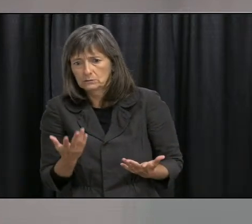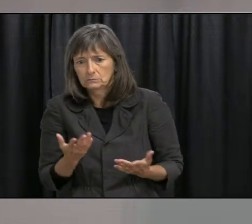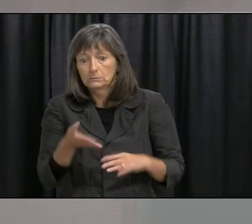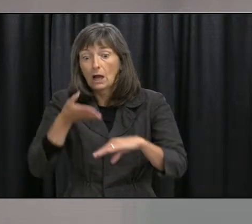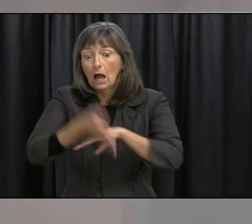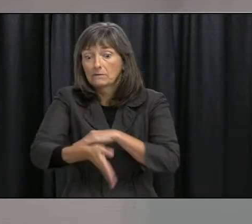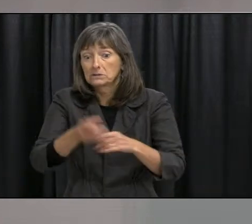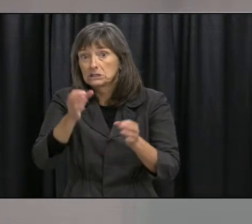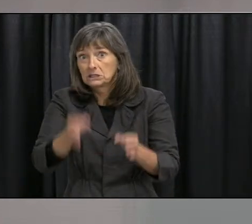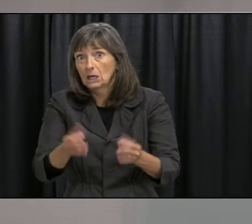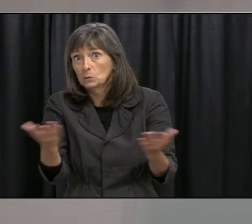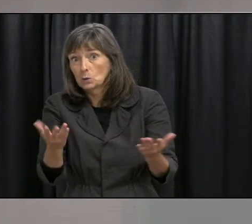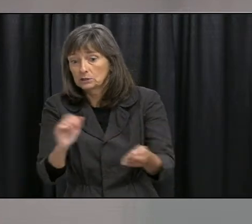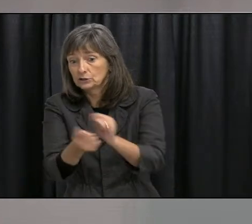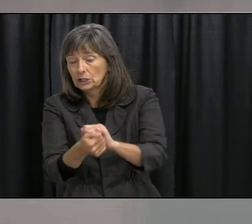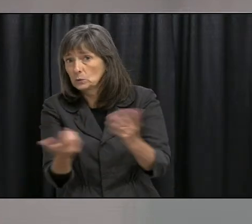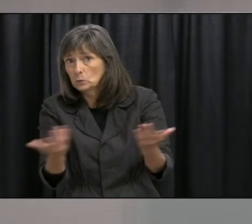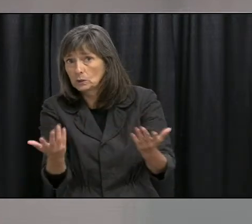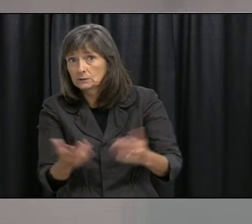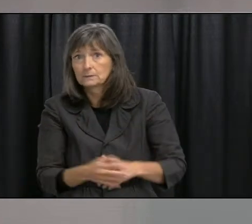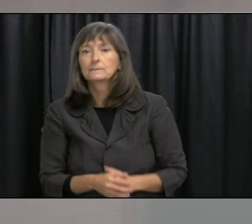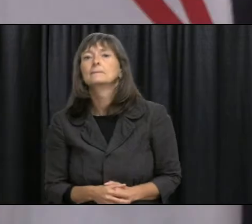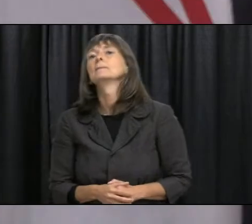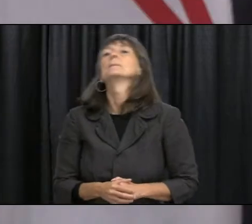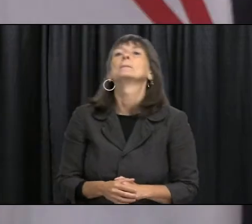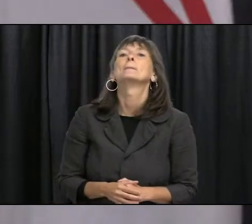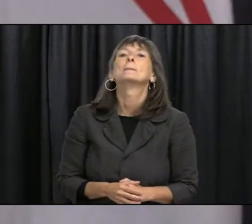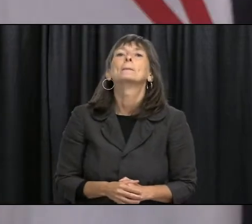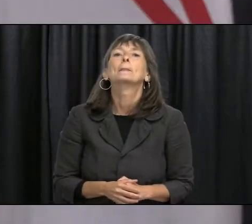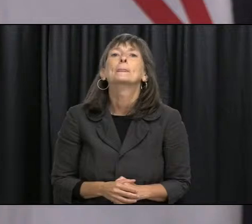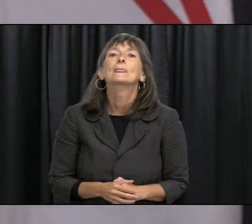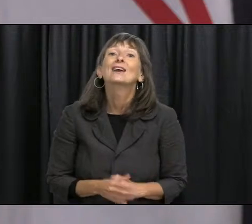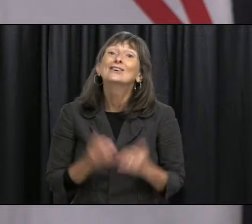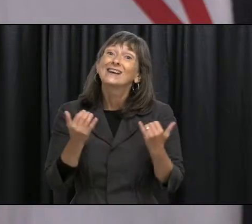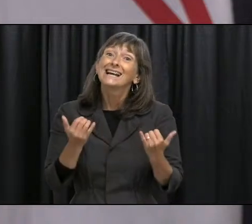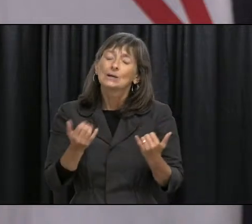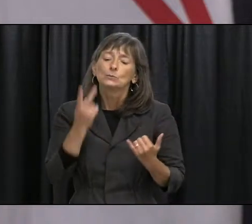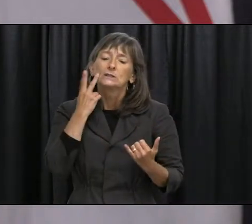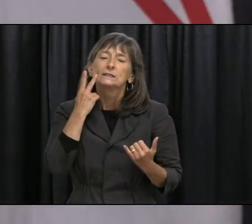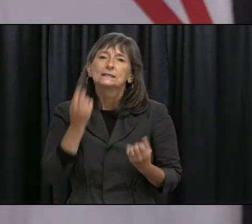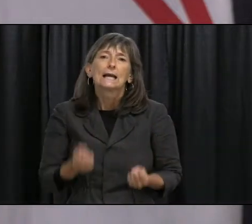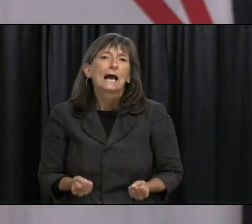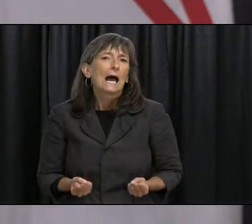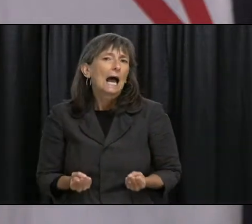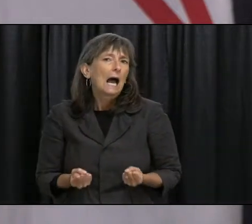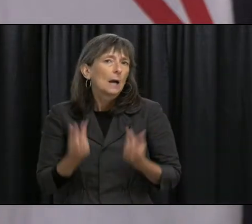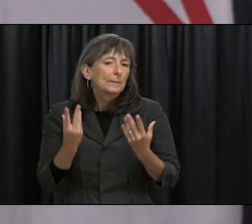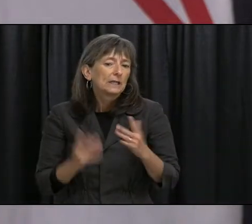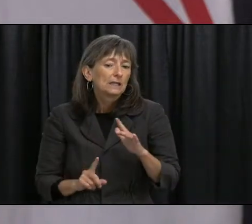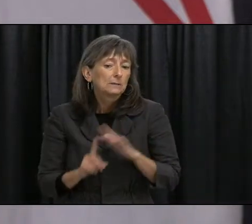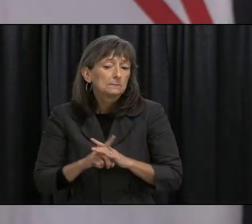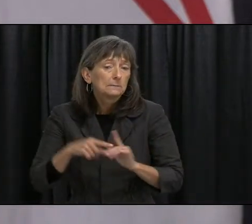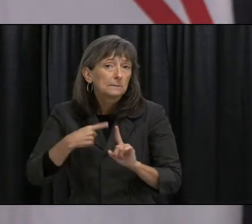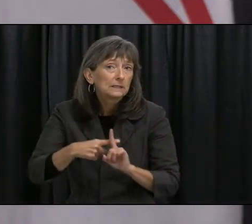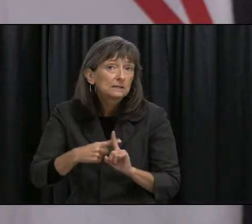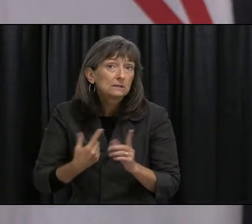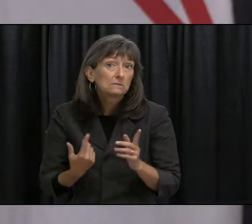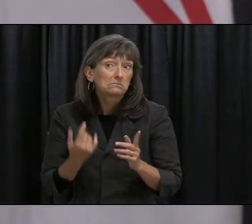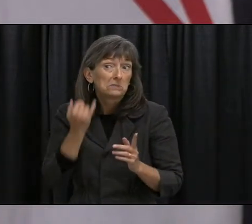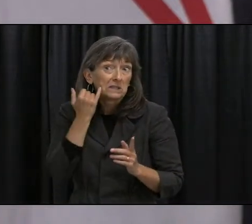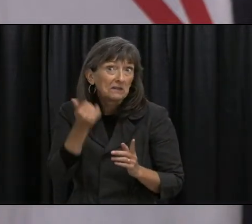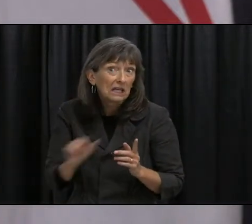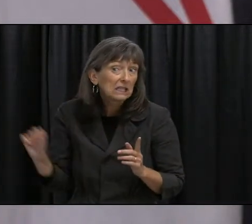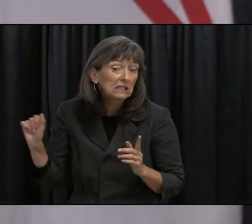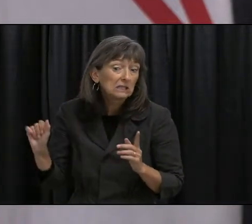further? So I think we're looking at rates. We'll look at rates of infection if there are